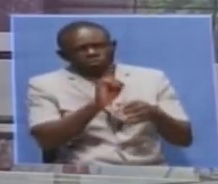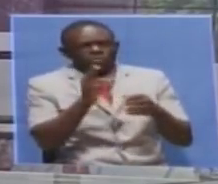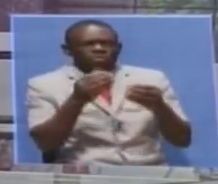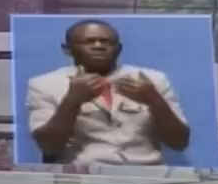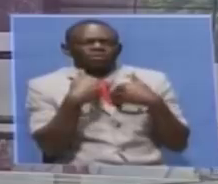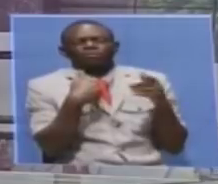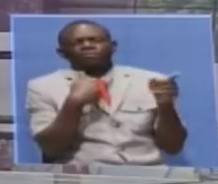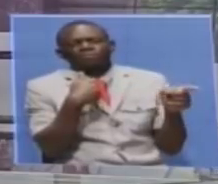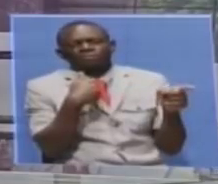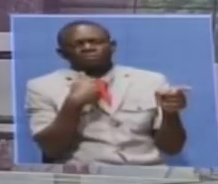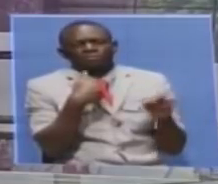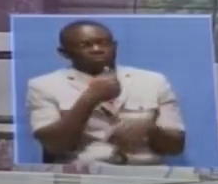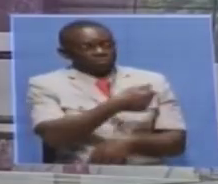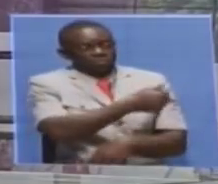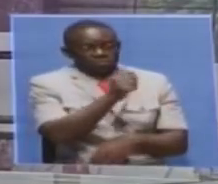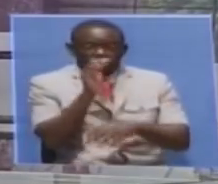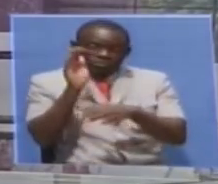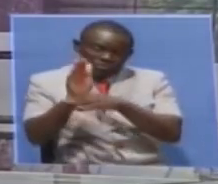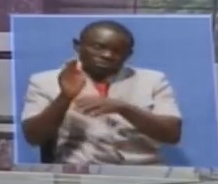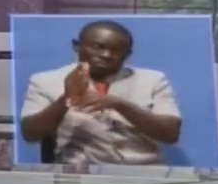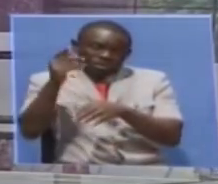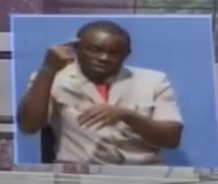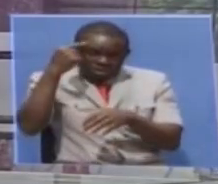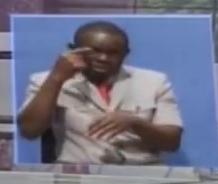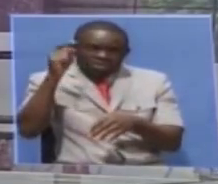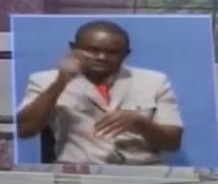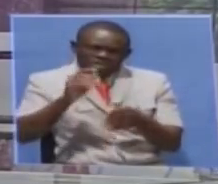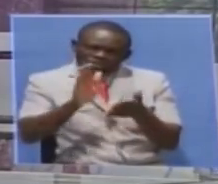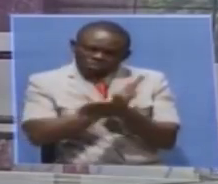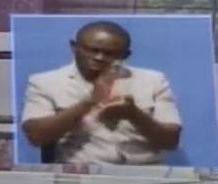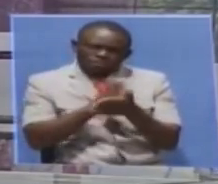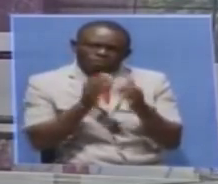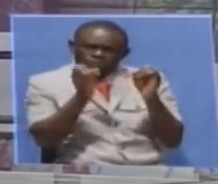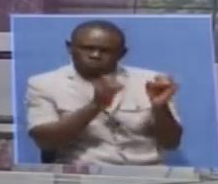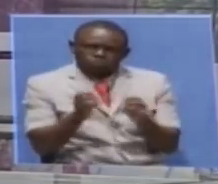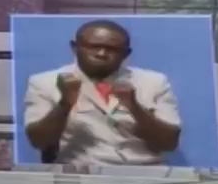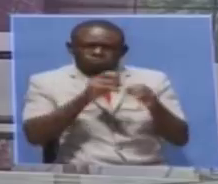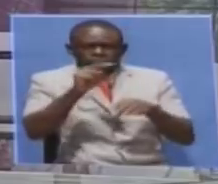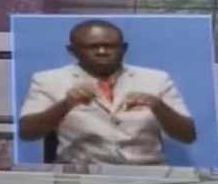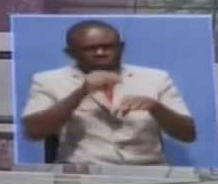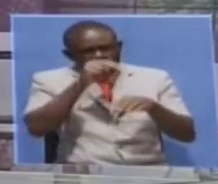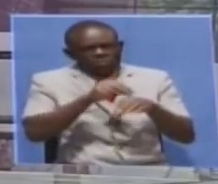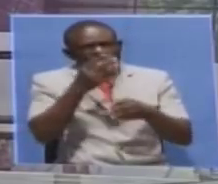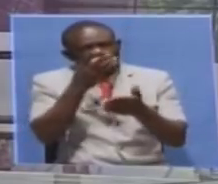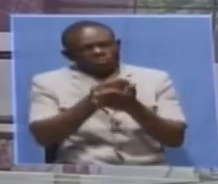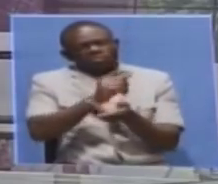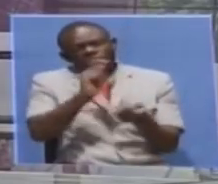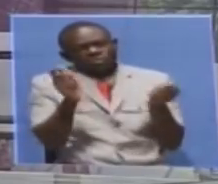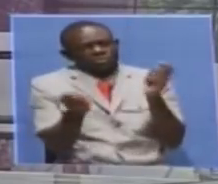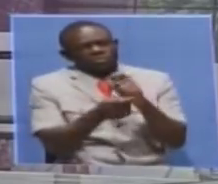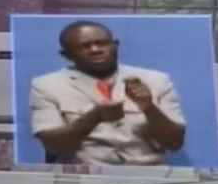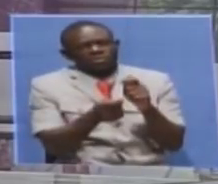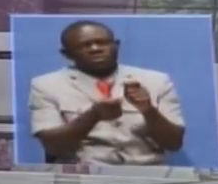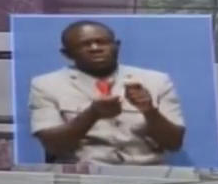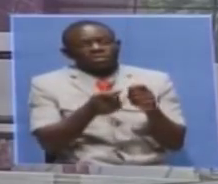called on government to help in the quick implementation of the national financial switch to help address the high